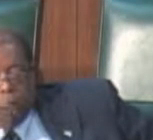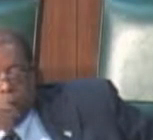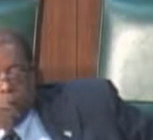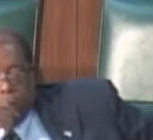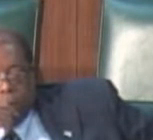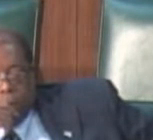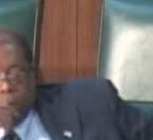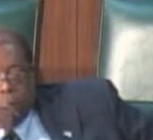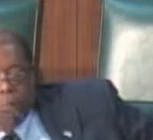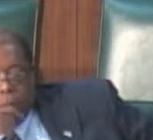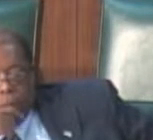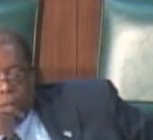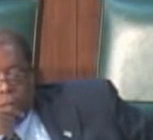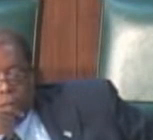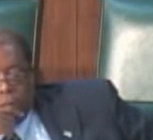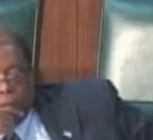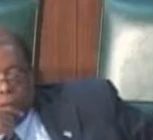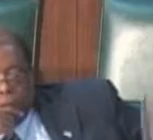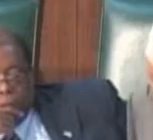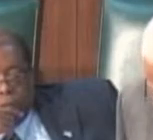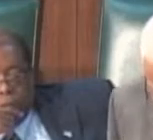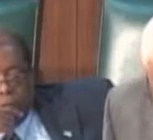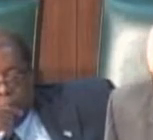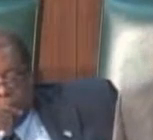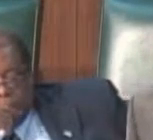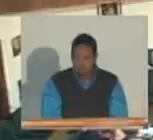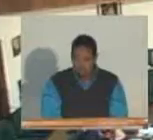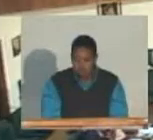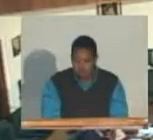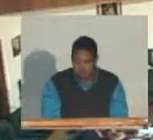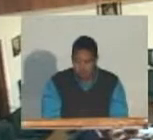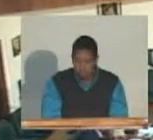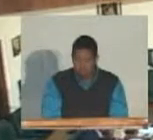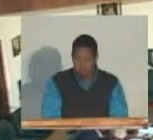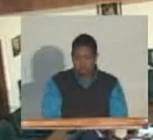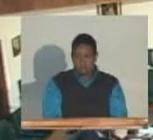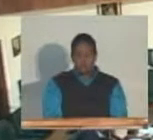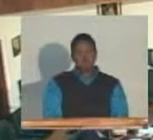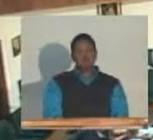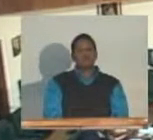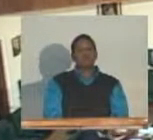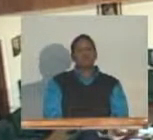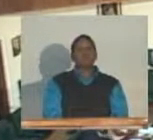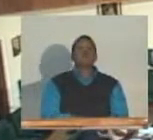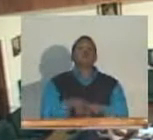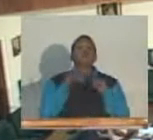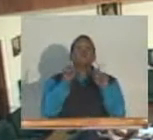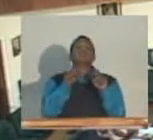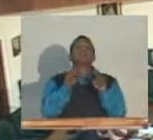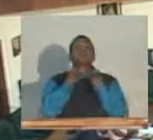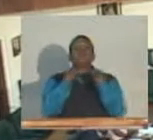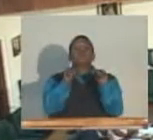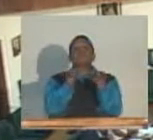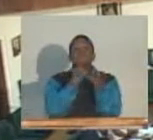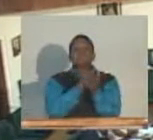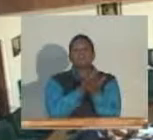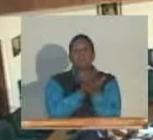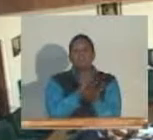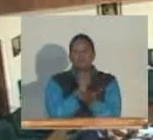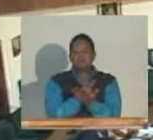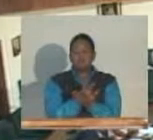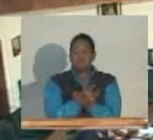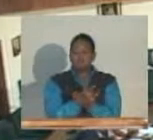Thursday, October 29, 2015. The question is that the motion be approved.